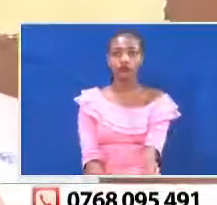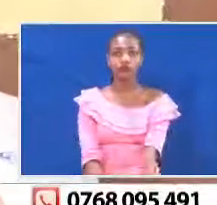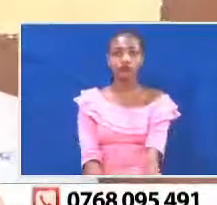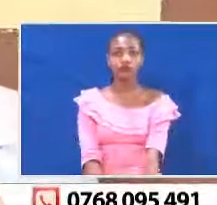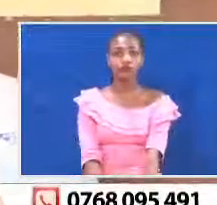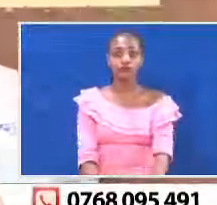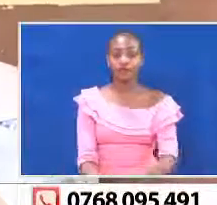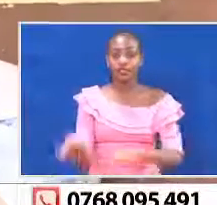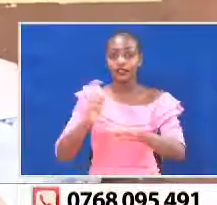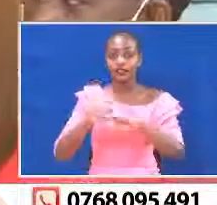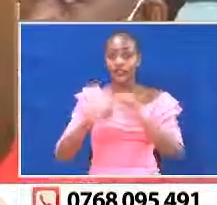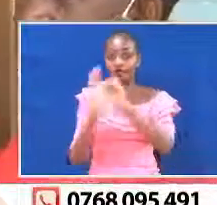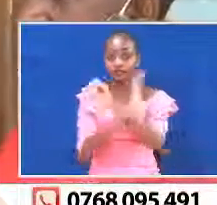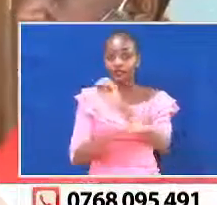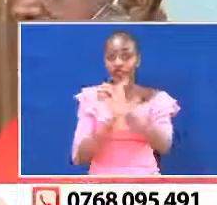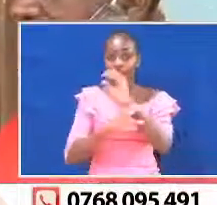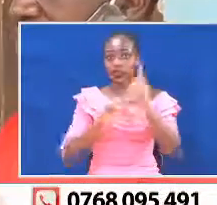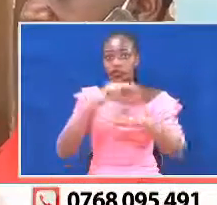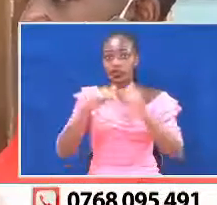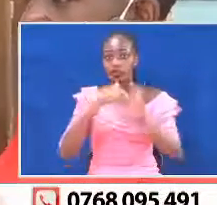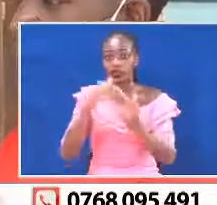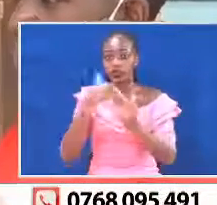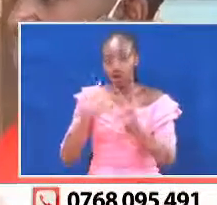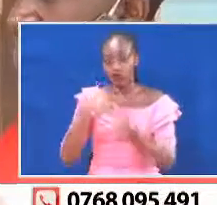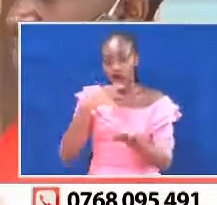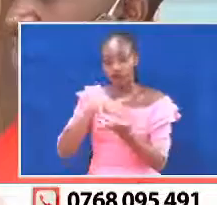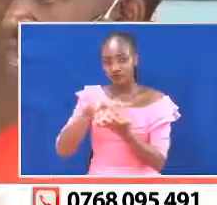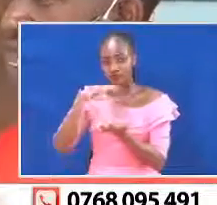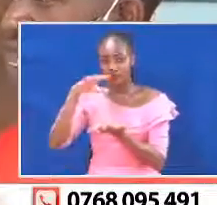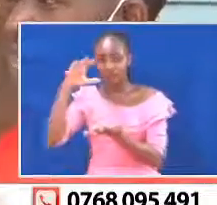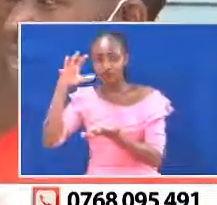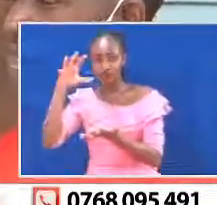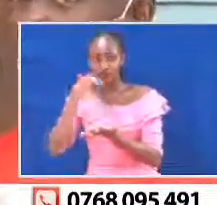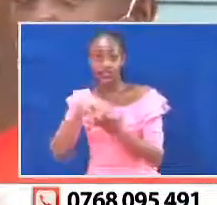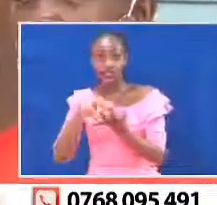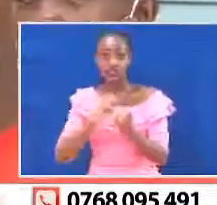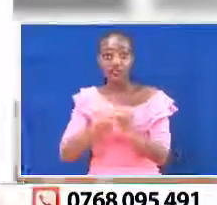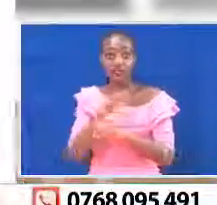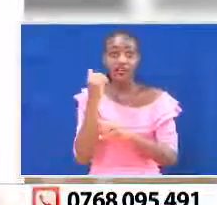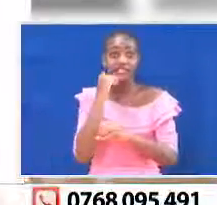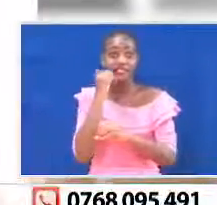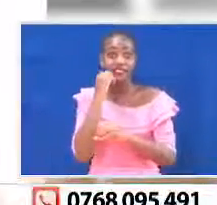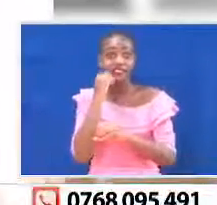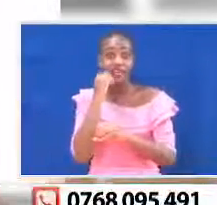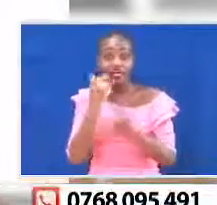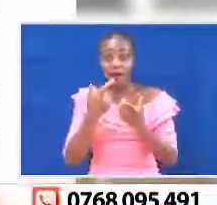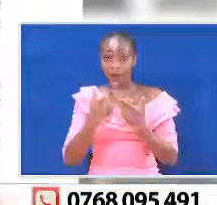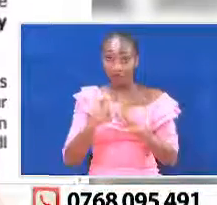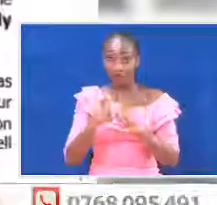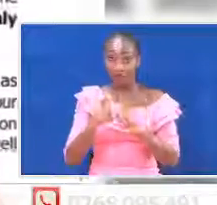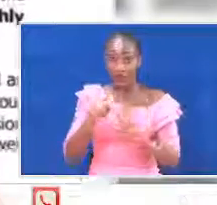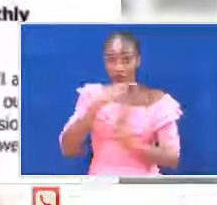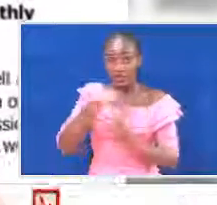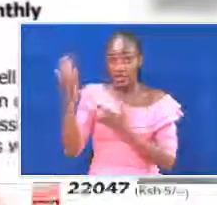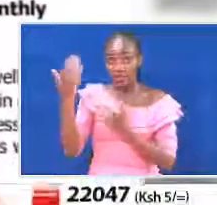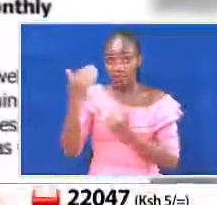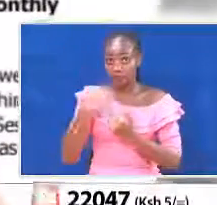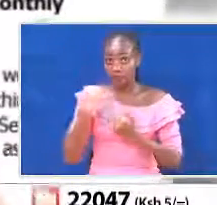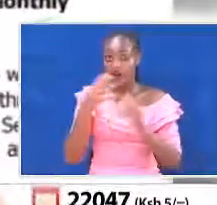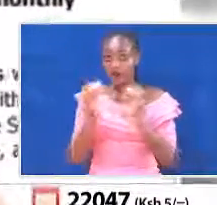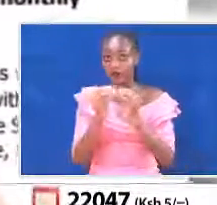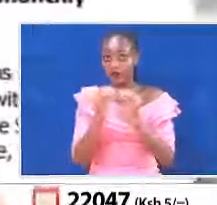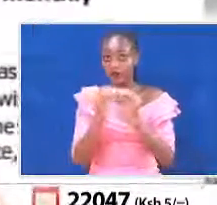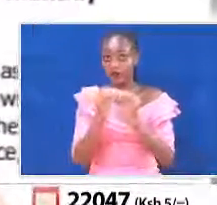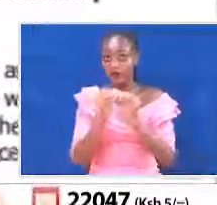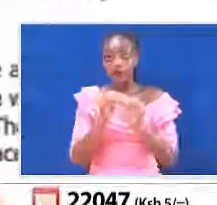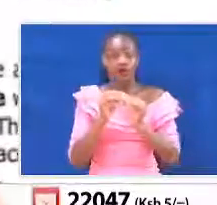As the country has continuously exhibited high COVID-19 infections, a sixth extraordinary session has been convened by